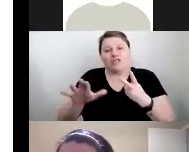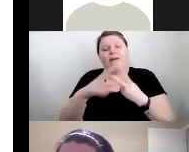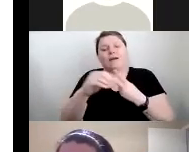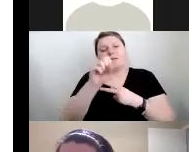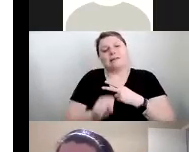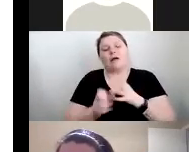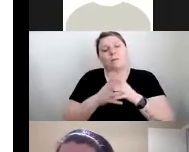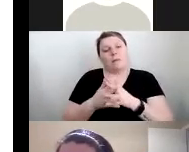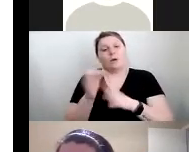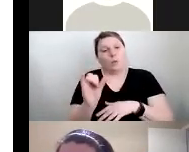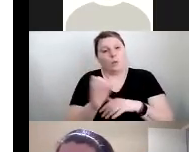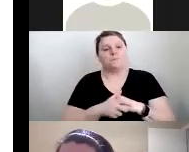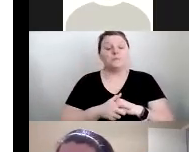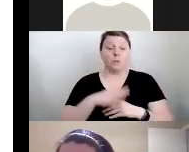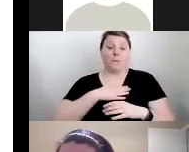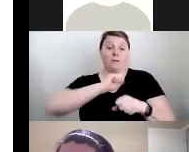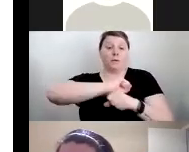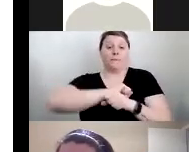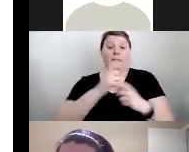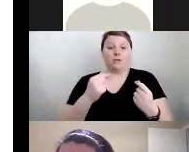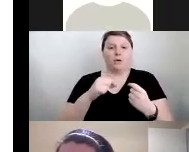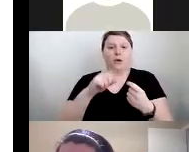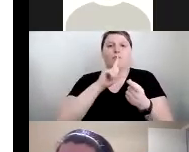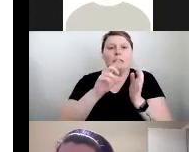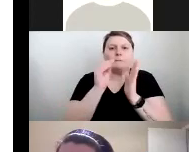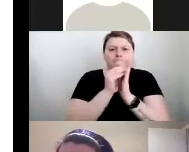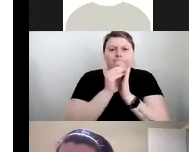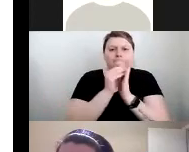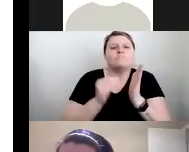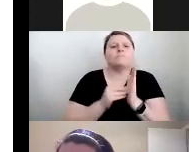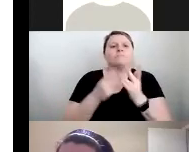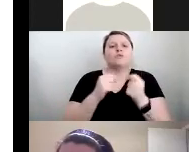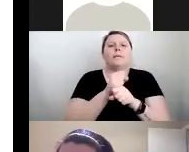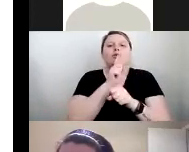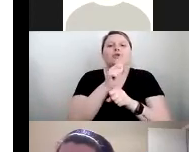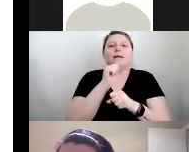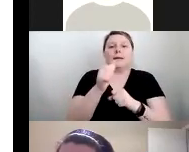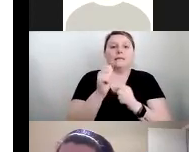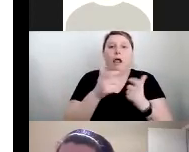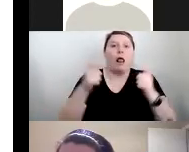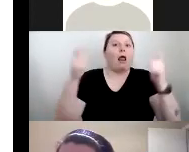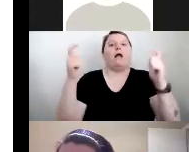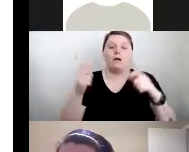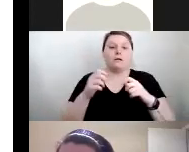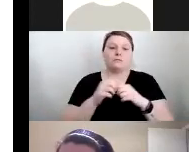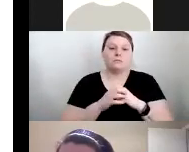So a big part of my job is just tracking that and making sure it doesn't get out of control in Africa.